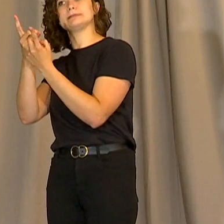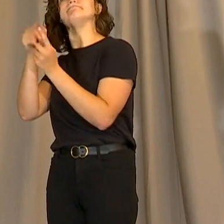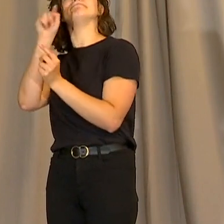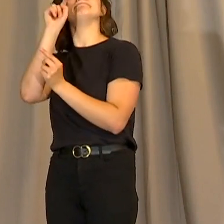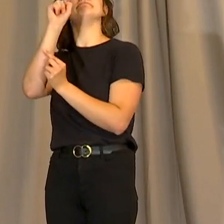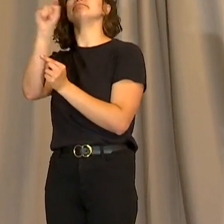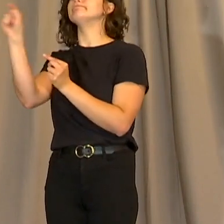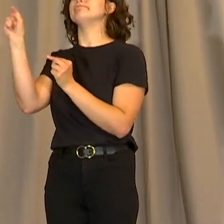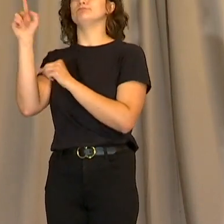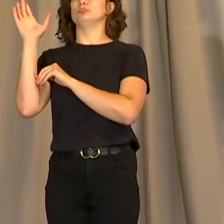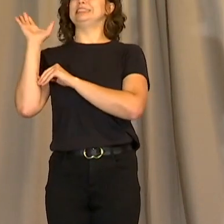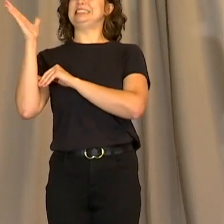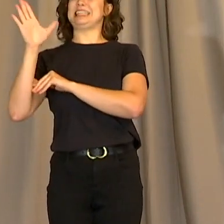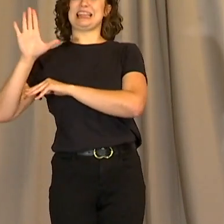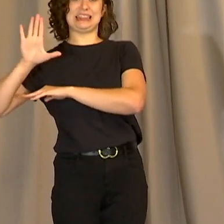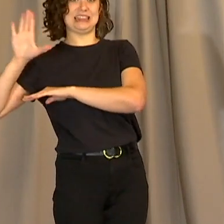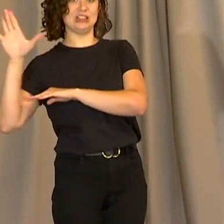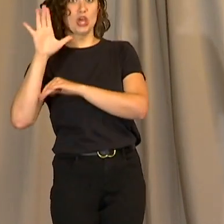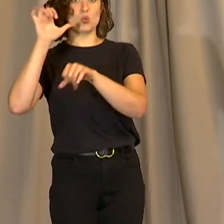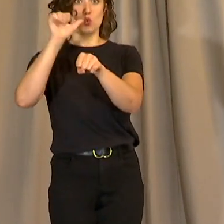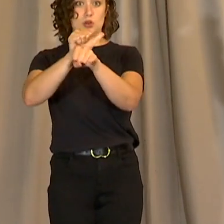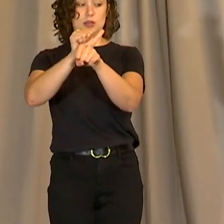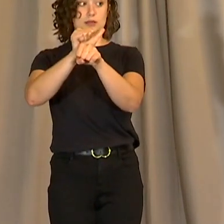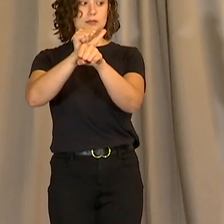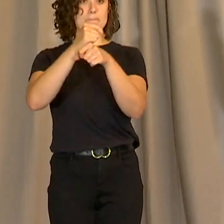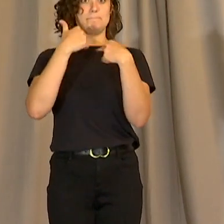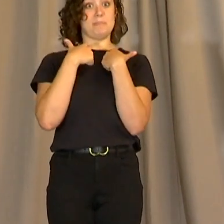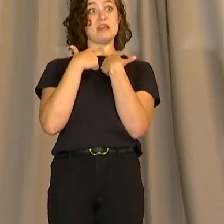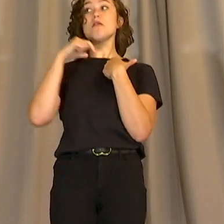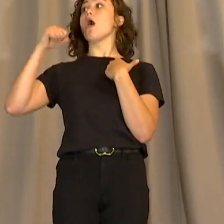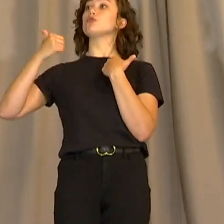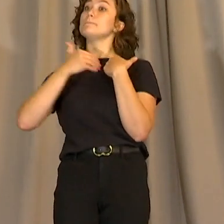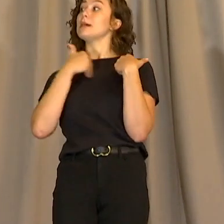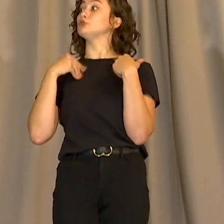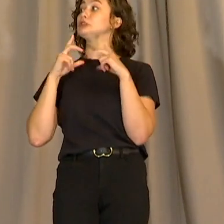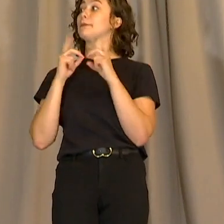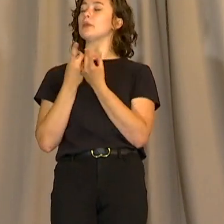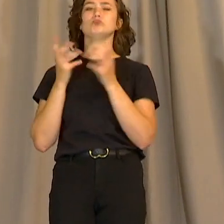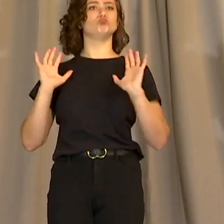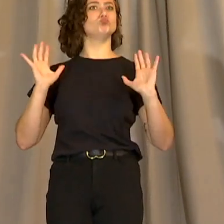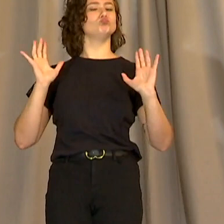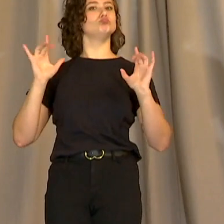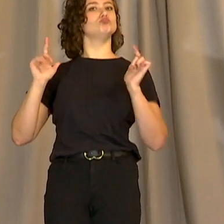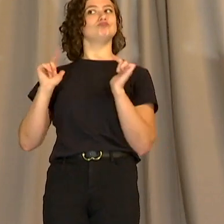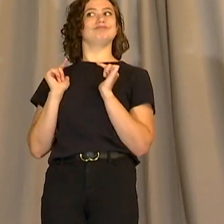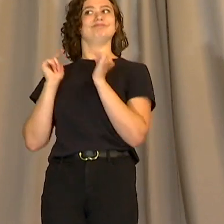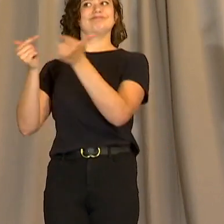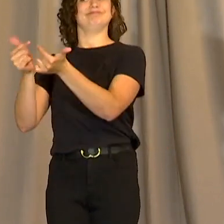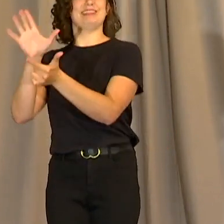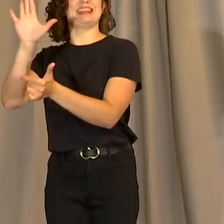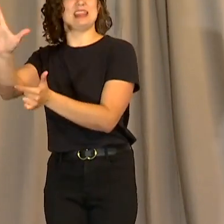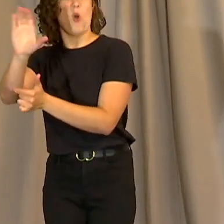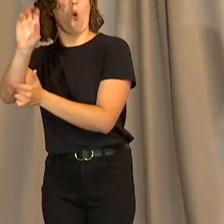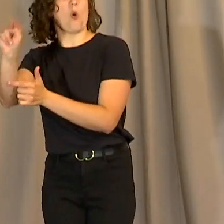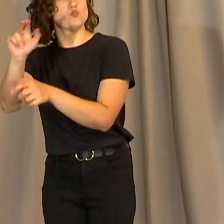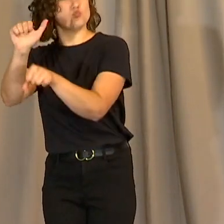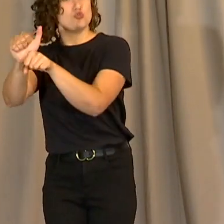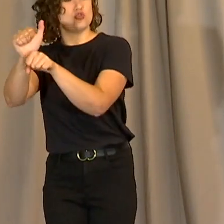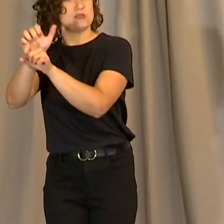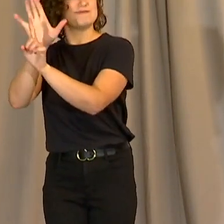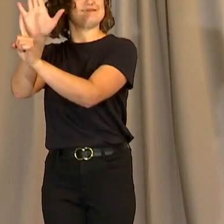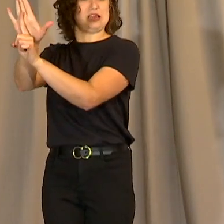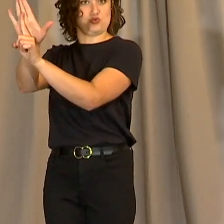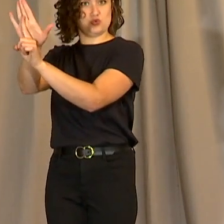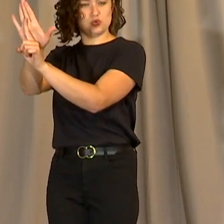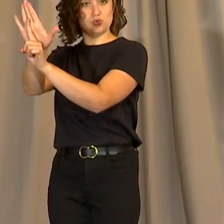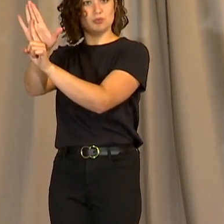their work. Not me, not other members of our department, but they presented their own work, and that work is full of